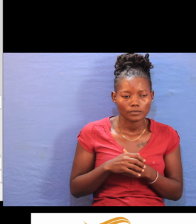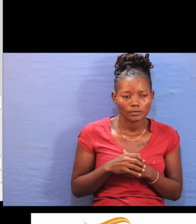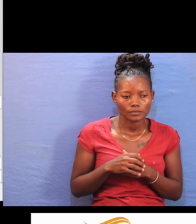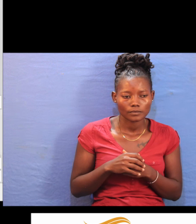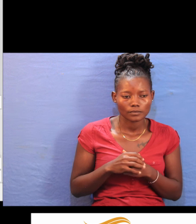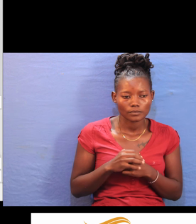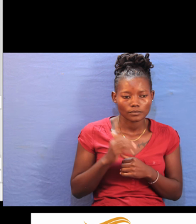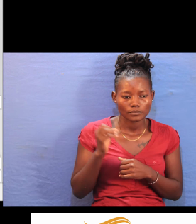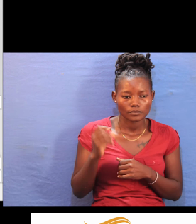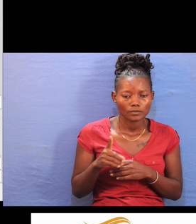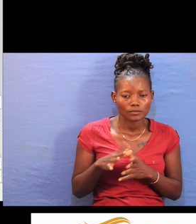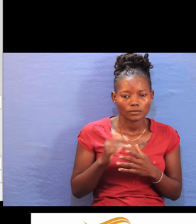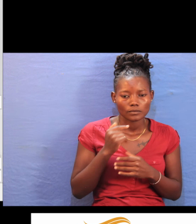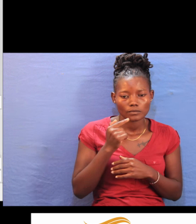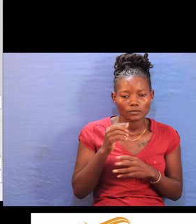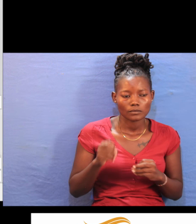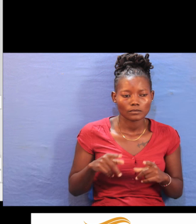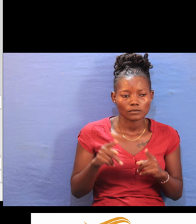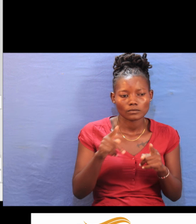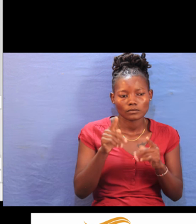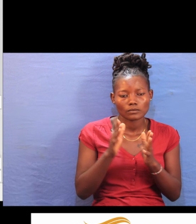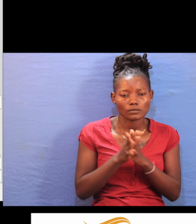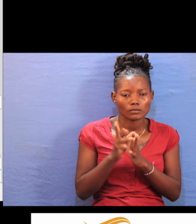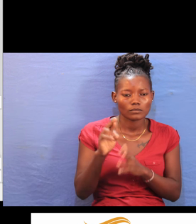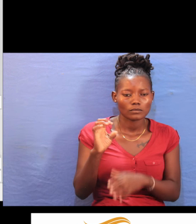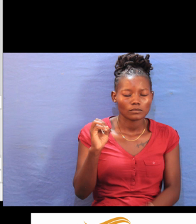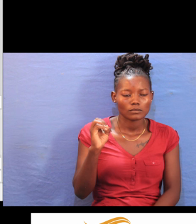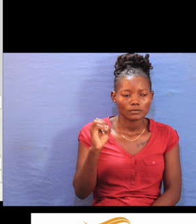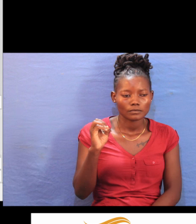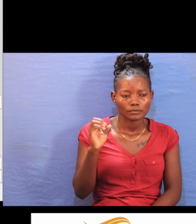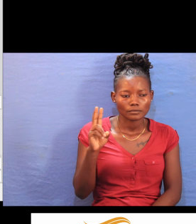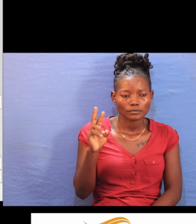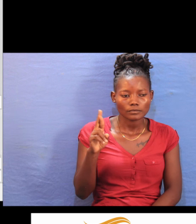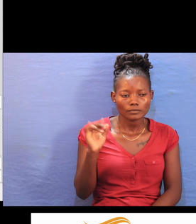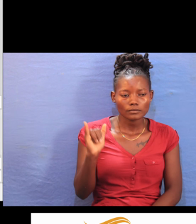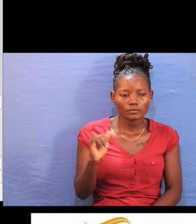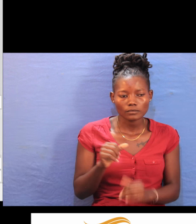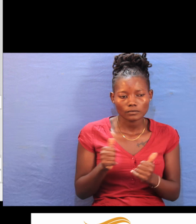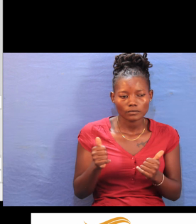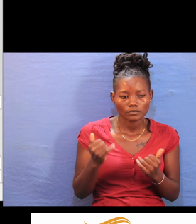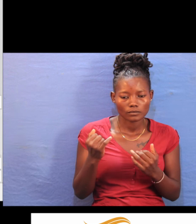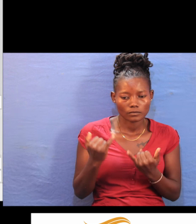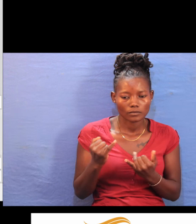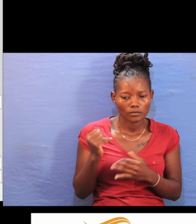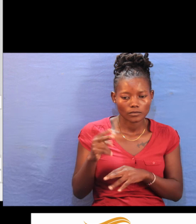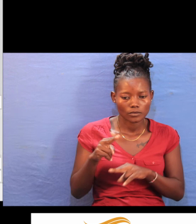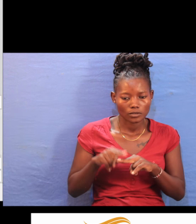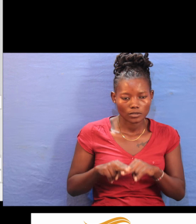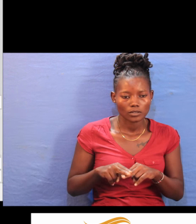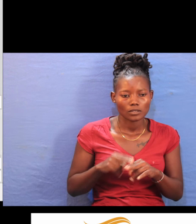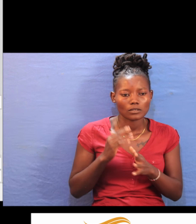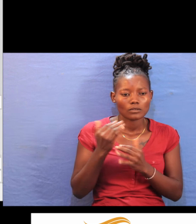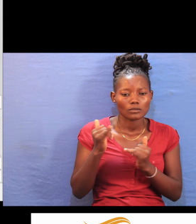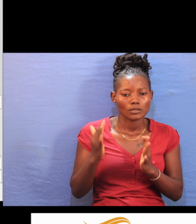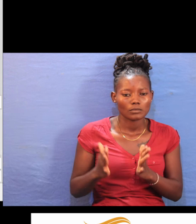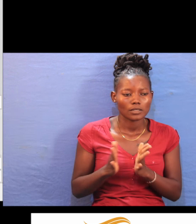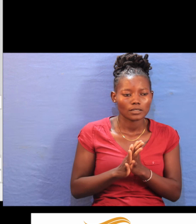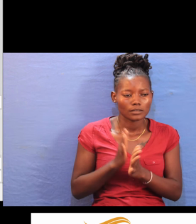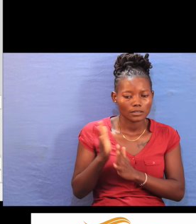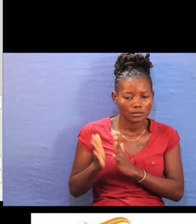work, then to go to school. They may not eat very good. They may not get very much sleep. So in addition to the opportunity